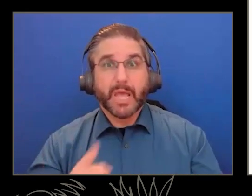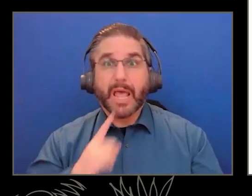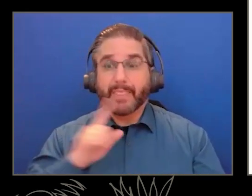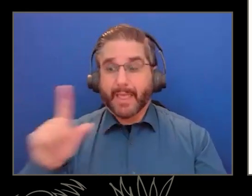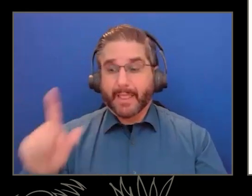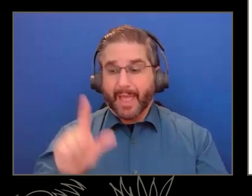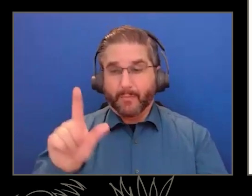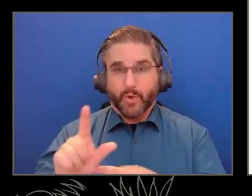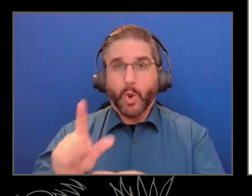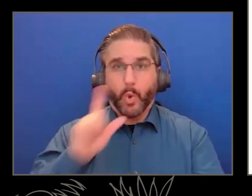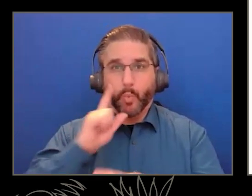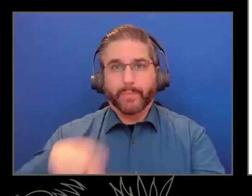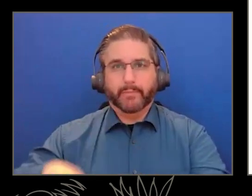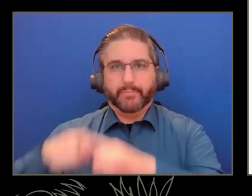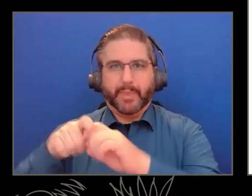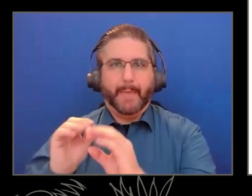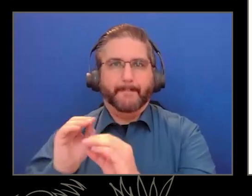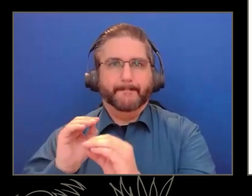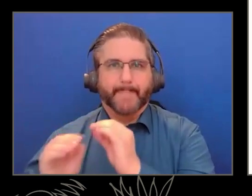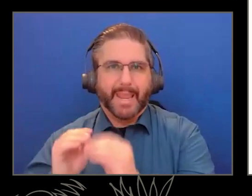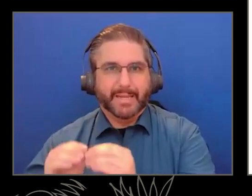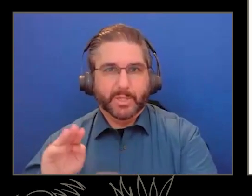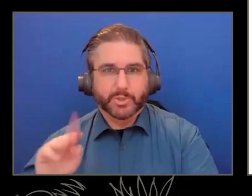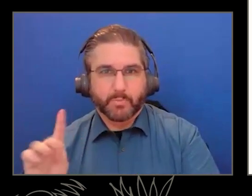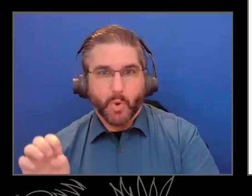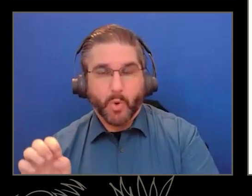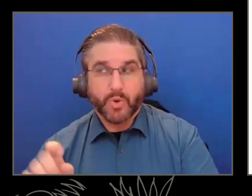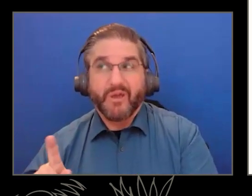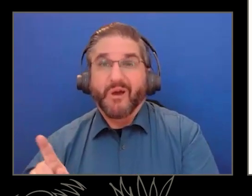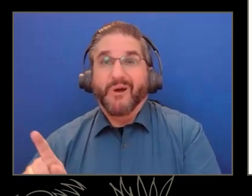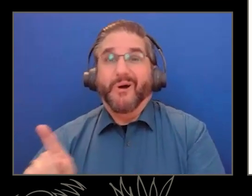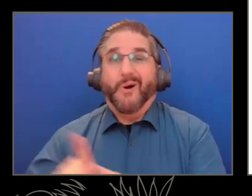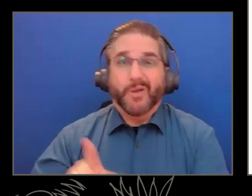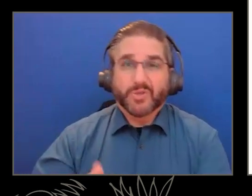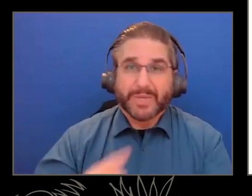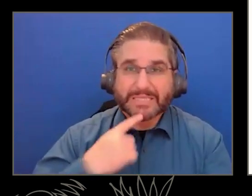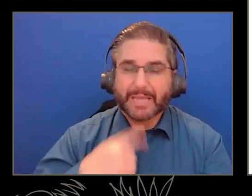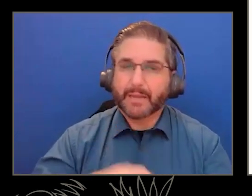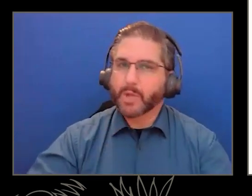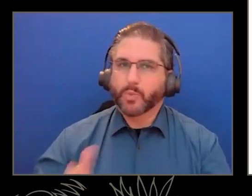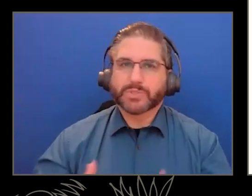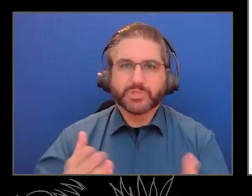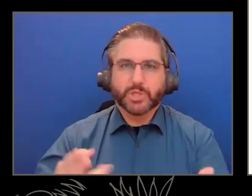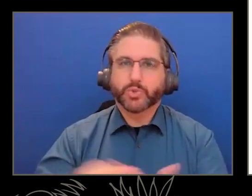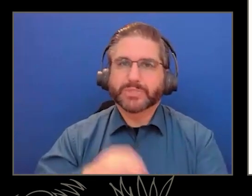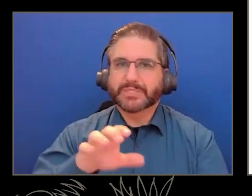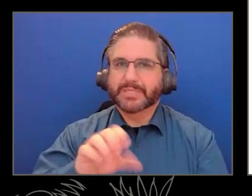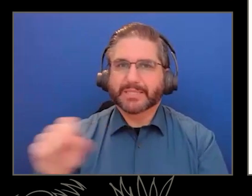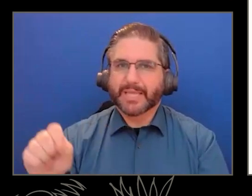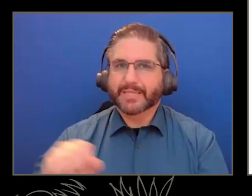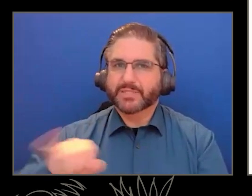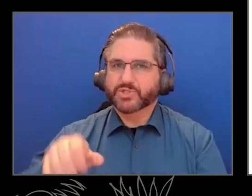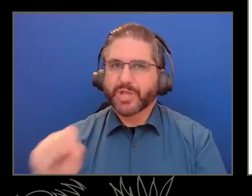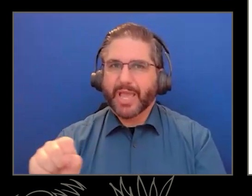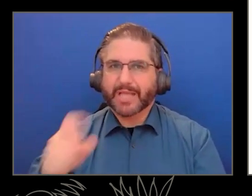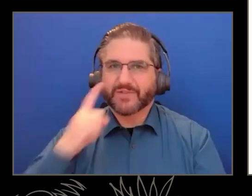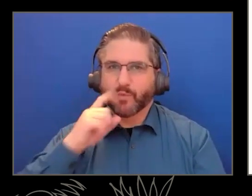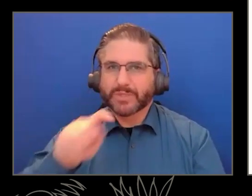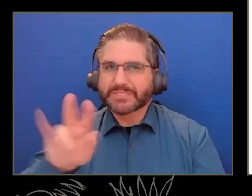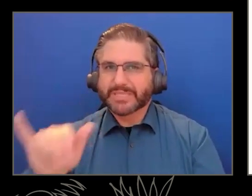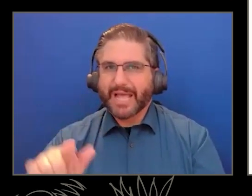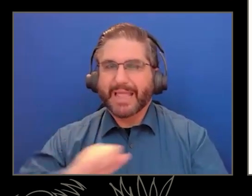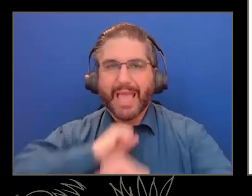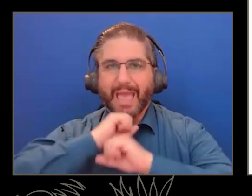going into maintenance mode, but that he no longer suggests using CSS and JS as a styling solution at all